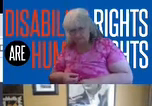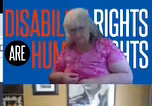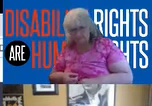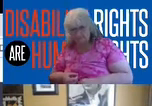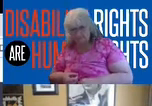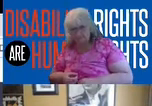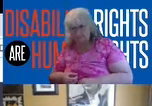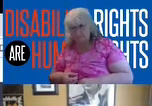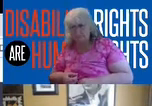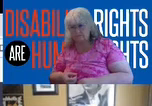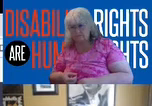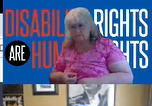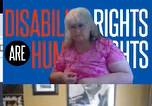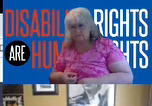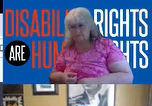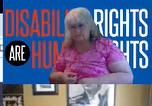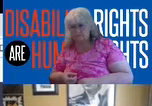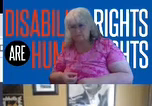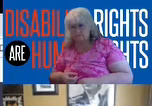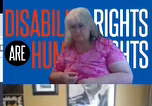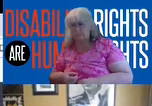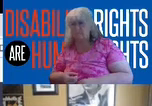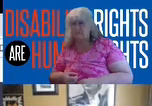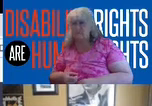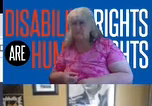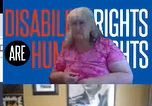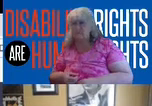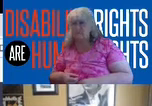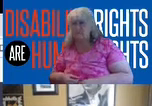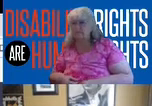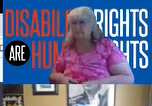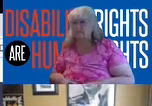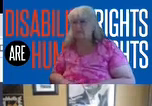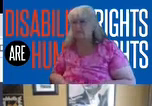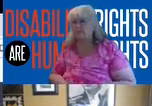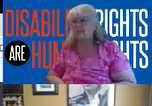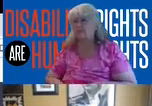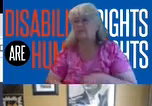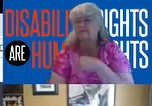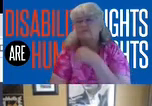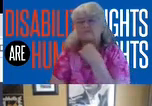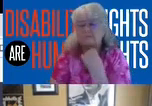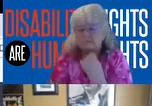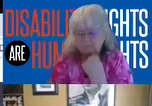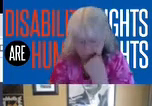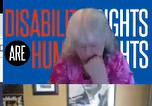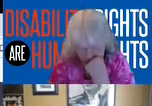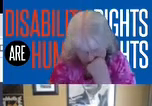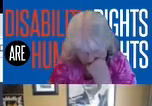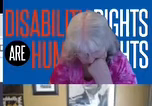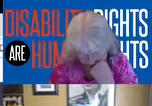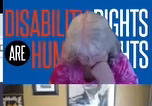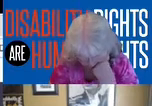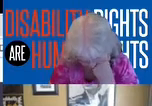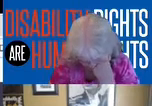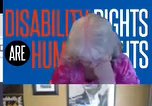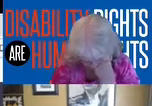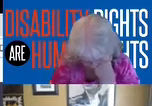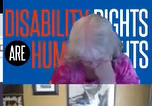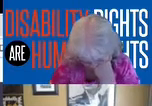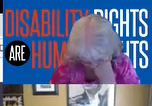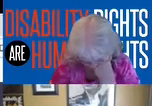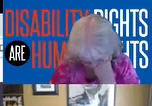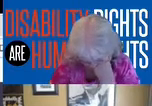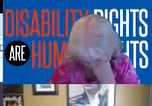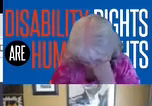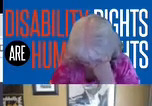been waiting on a response from their support now for a good month. So just so you know, if you contact Zoom support right now,